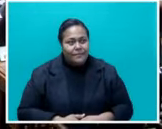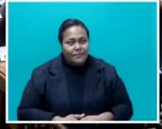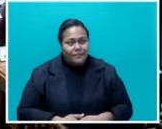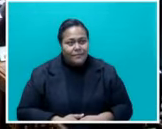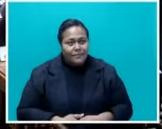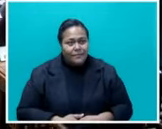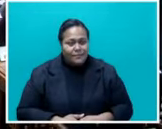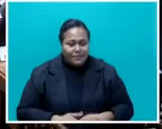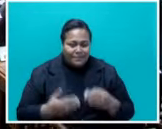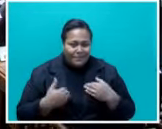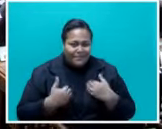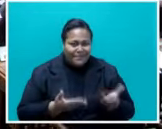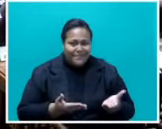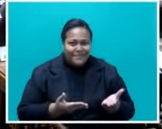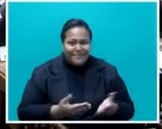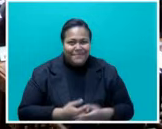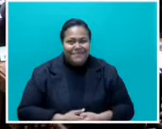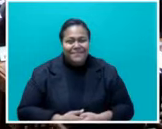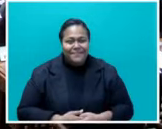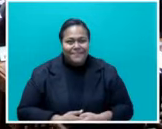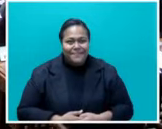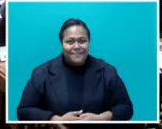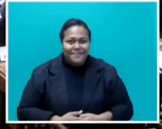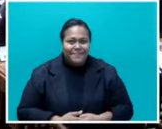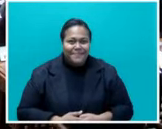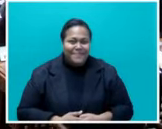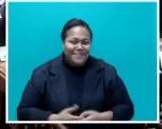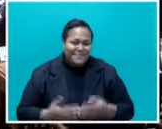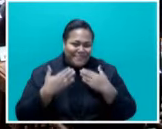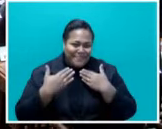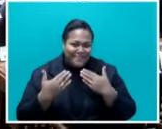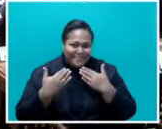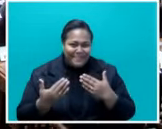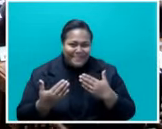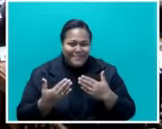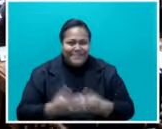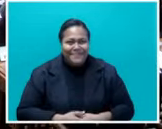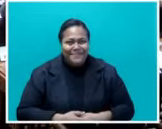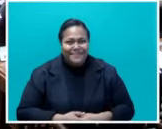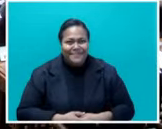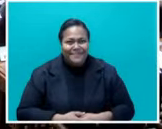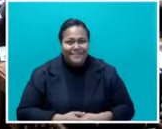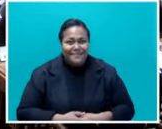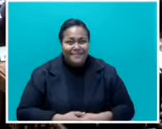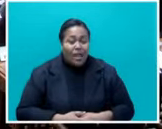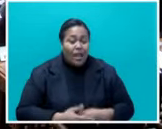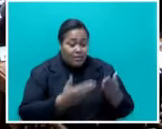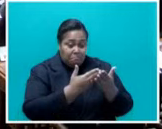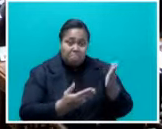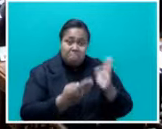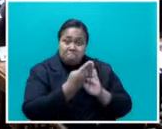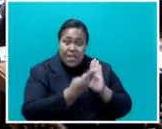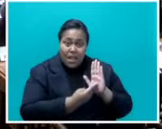Professor Biman Prasad. Thank you, Mr. Speaker. The genesis of this bill, in my